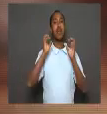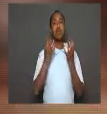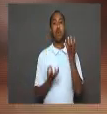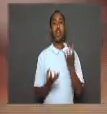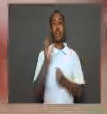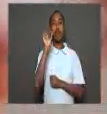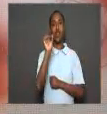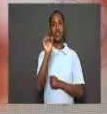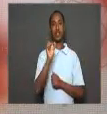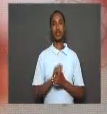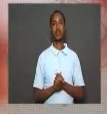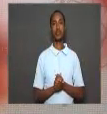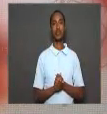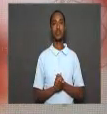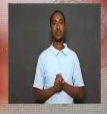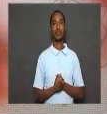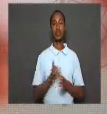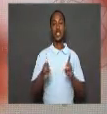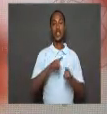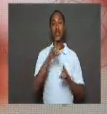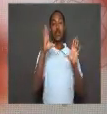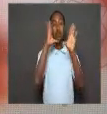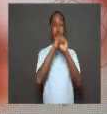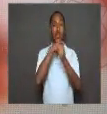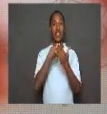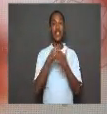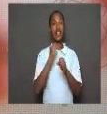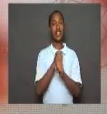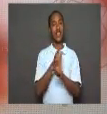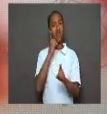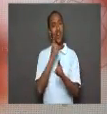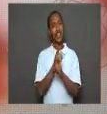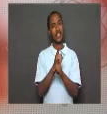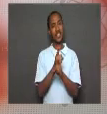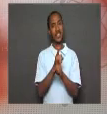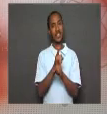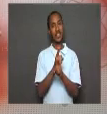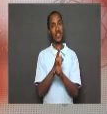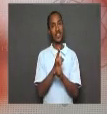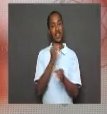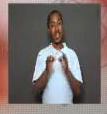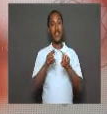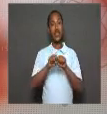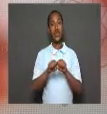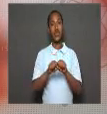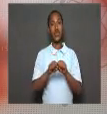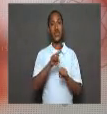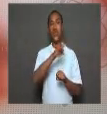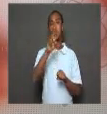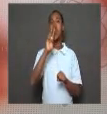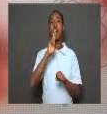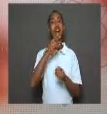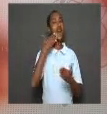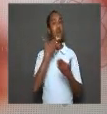points. Did you complete this activity correctly? If so, you are